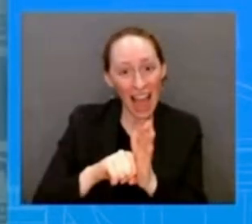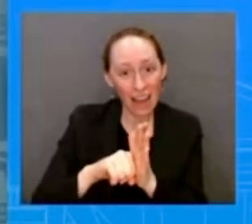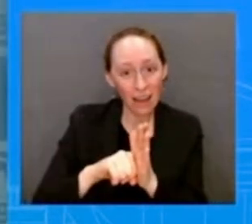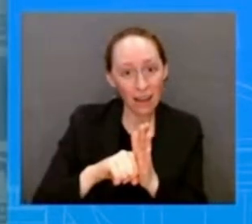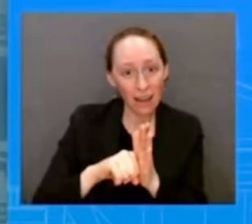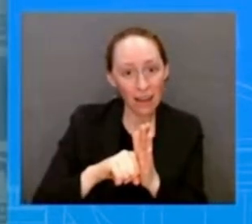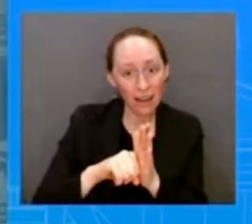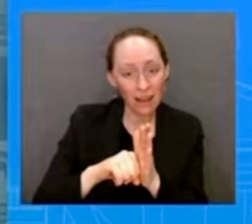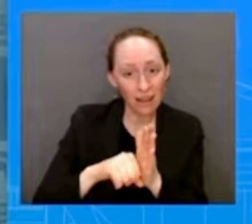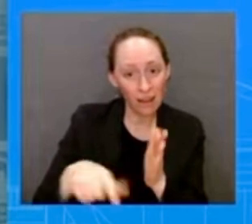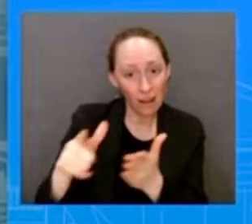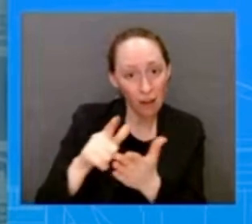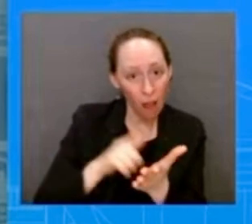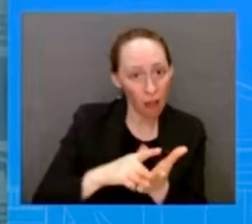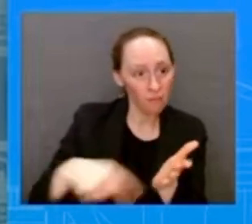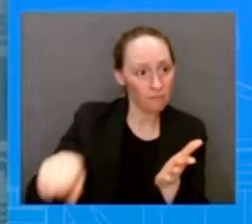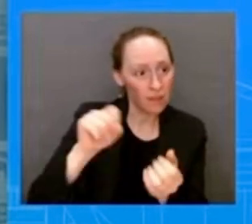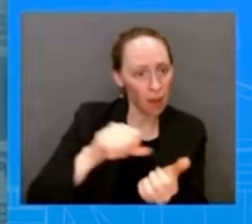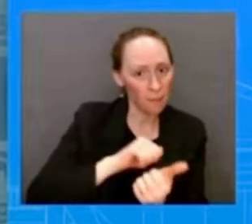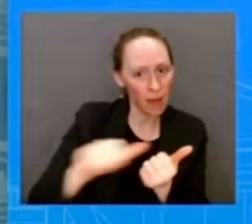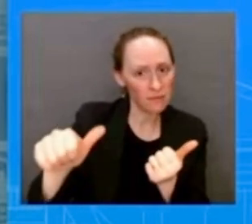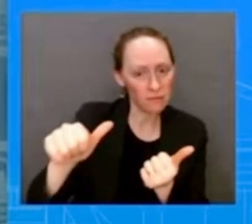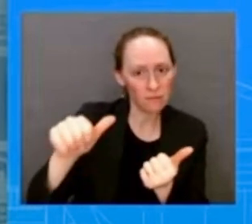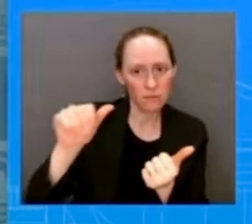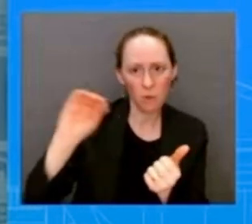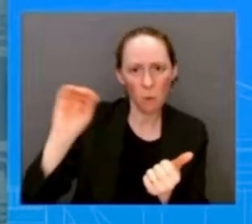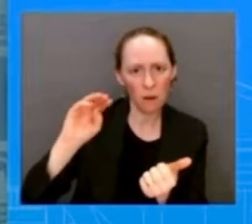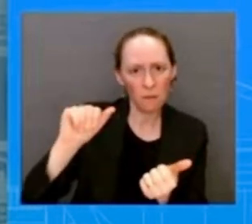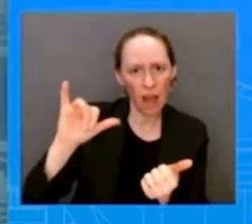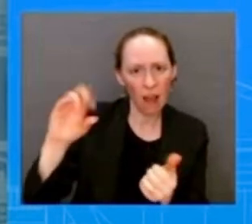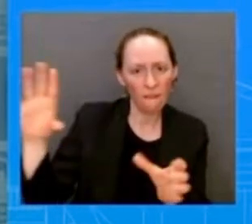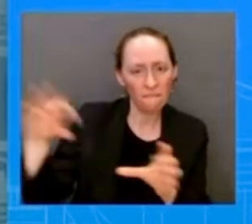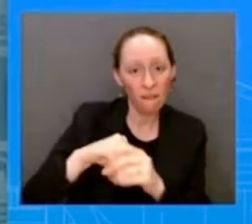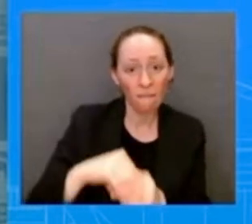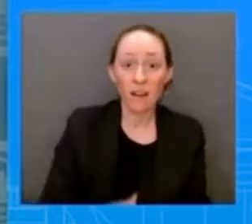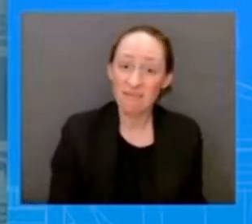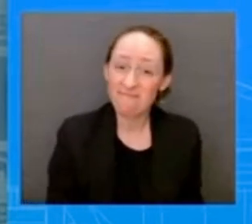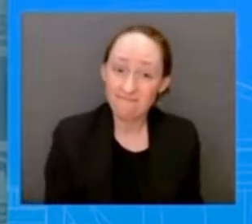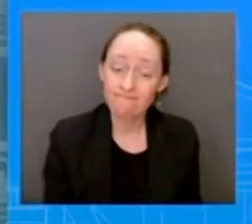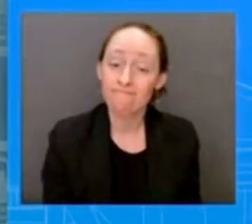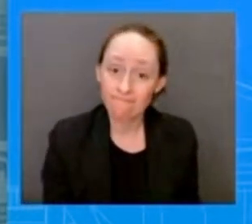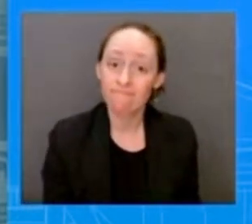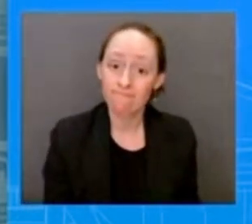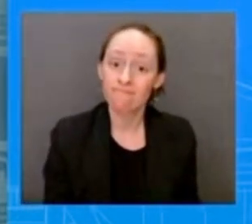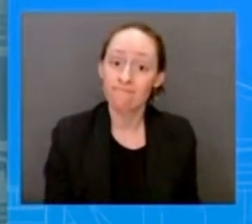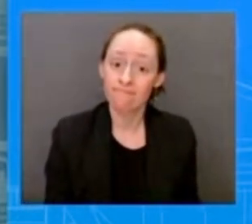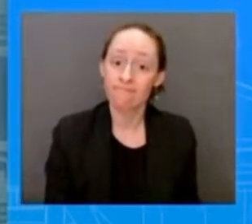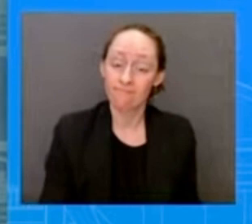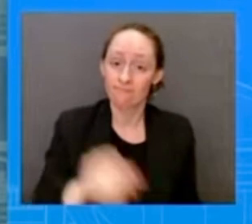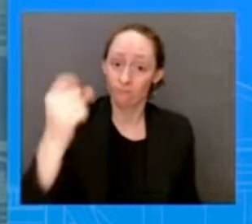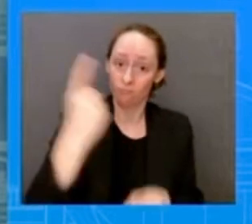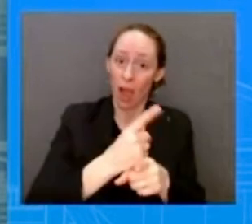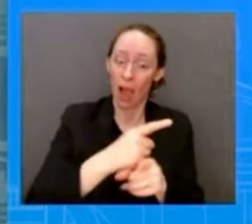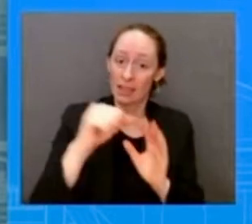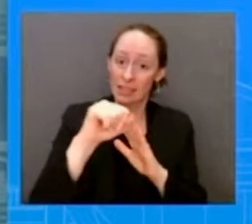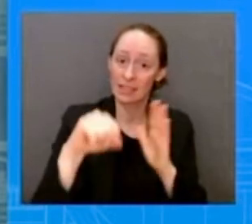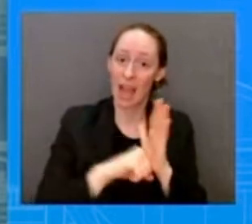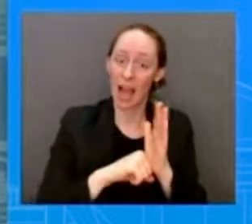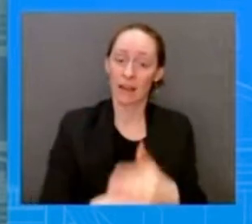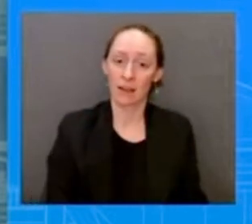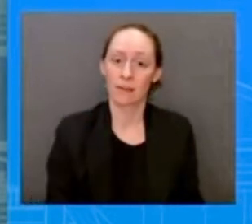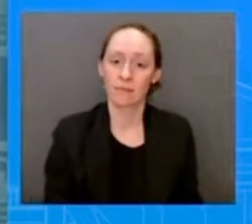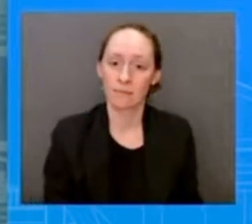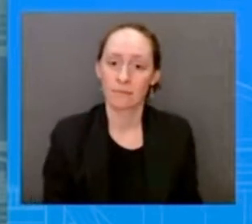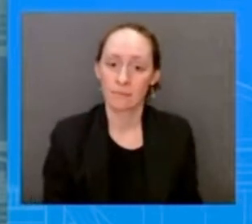Because the statehood would allow them to be the 51st state, and it would allow them to act as their own entity.